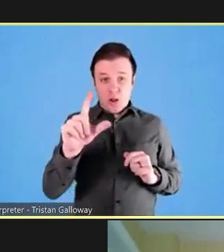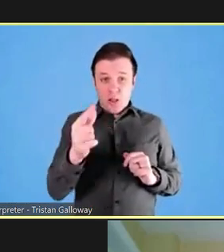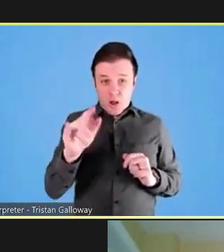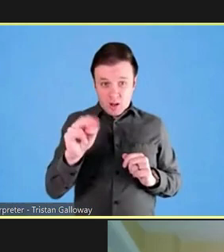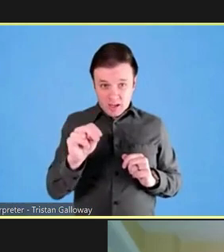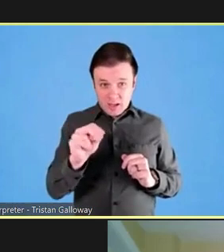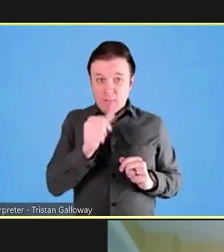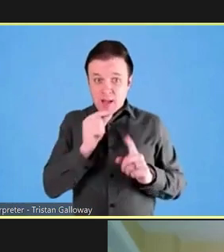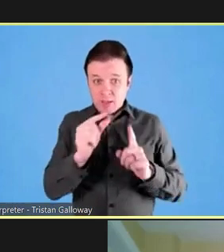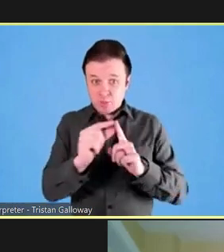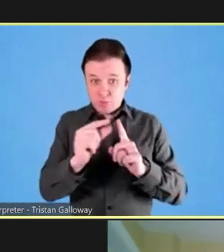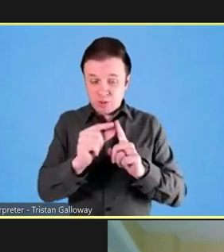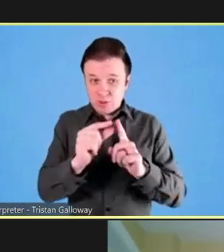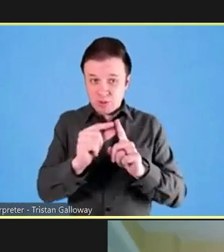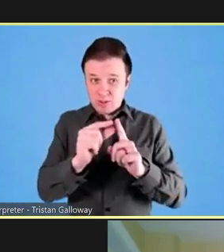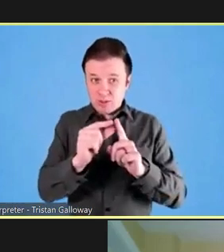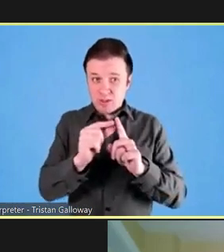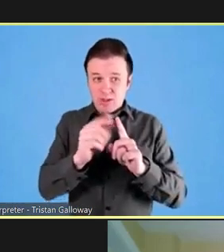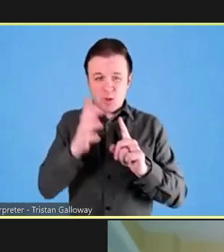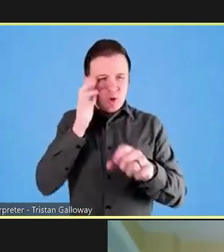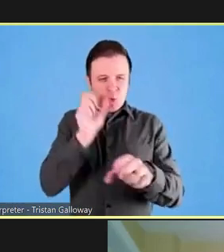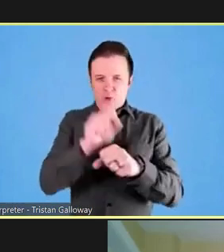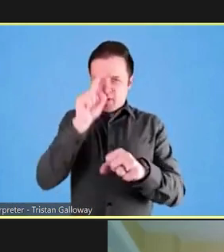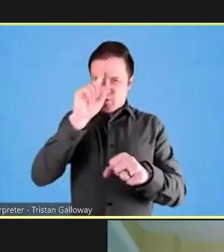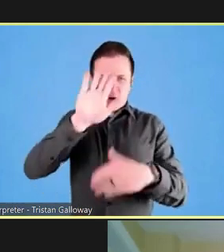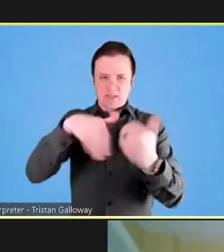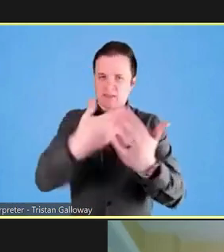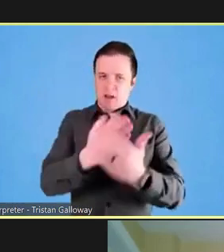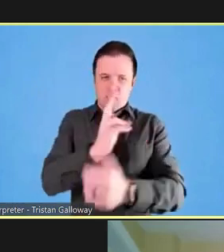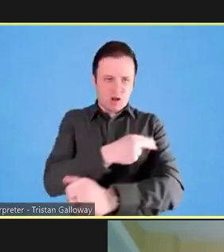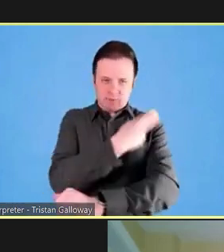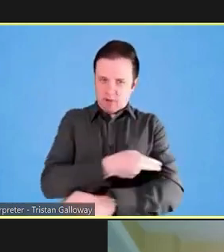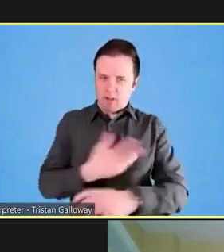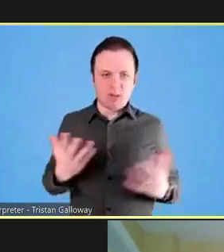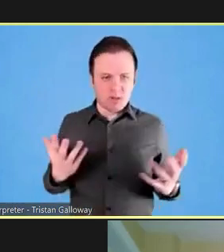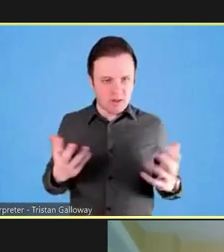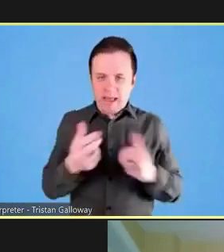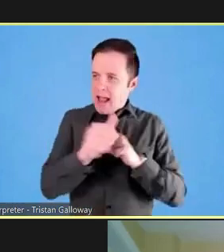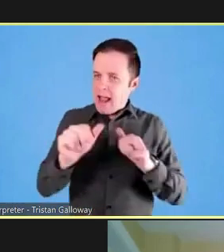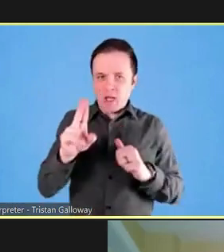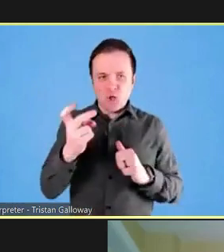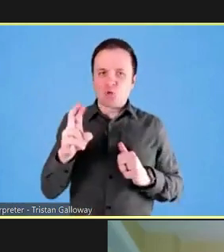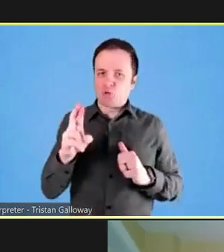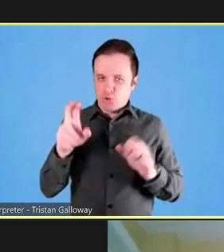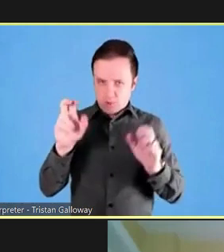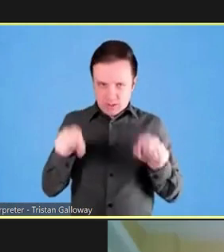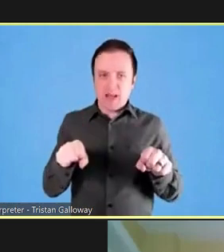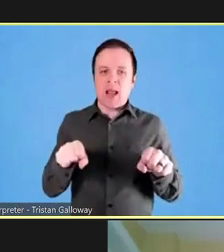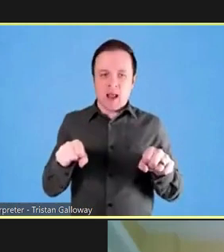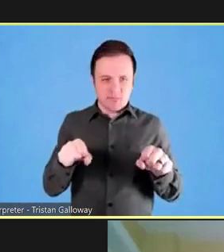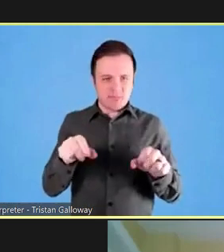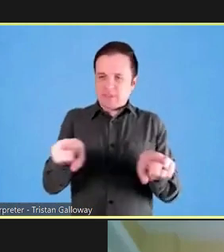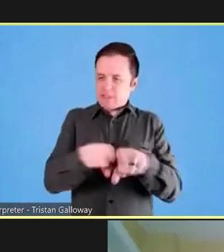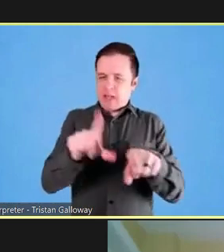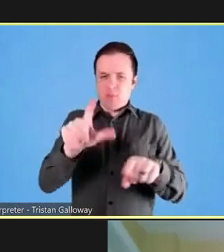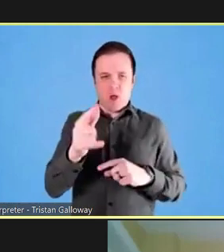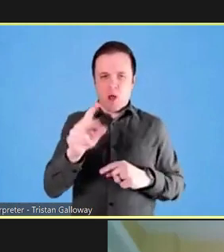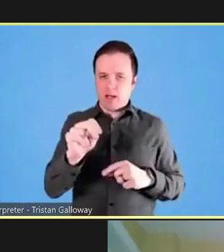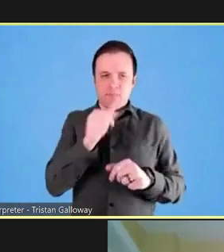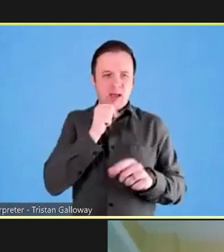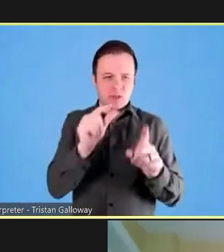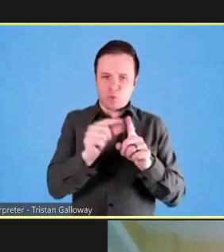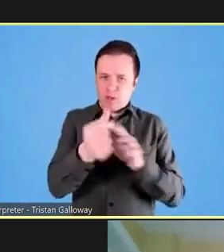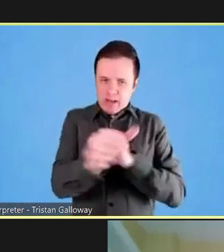password is going to work for the entire hospital. Any user can use that the same login and password.